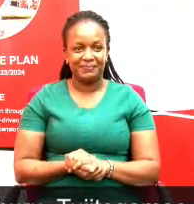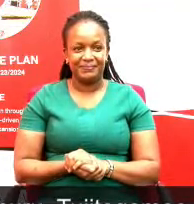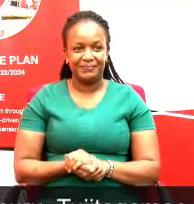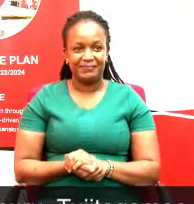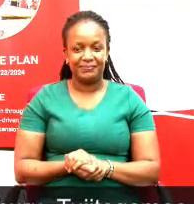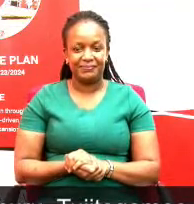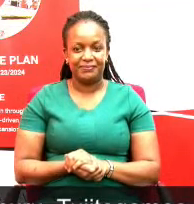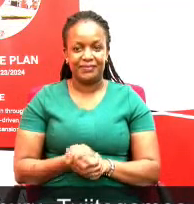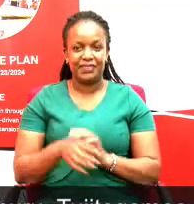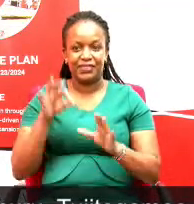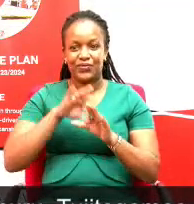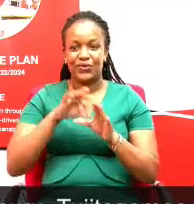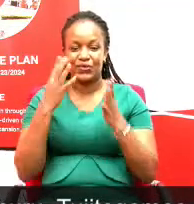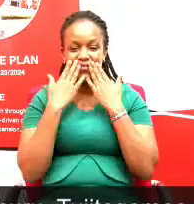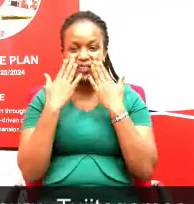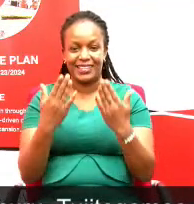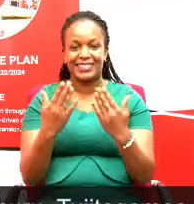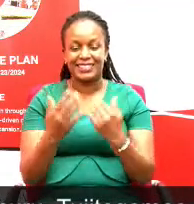and vote of thanks.